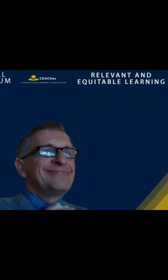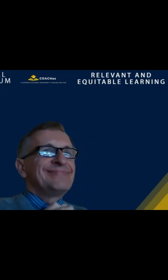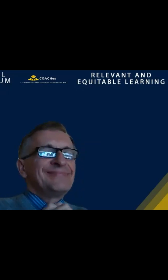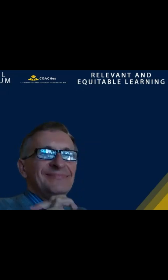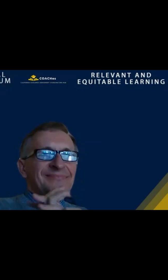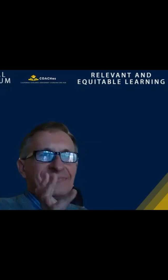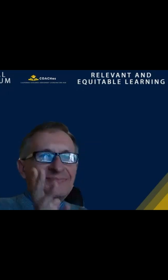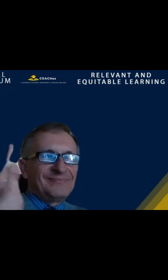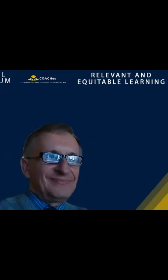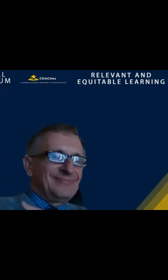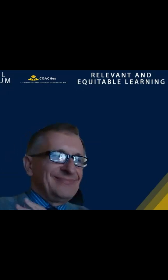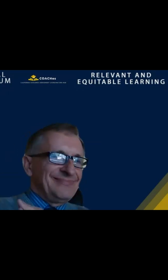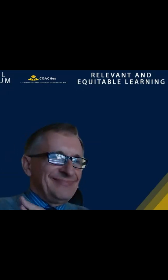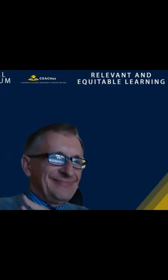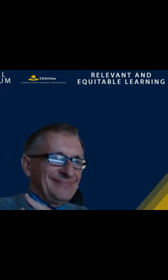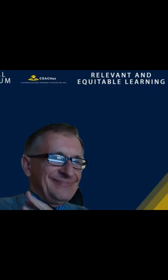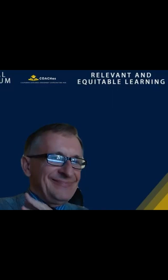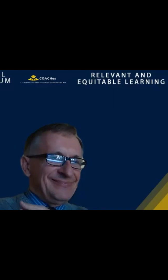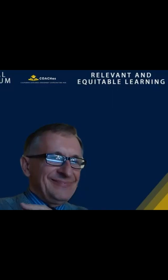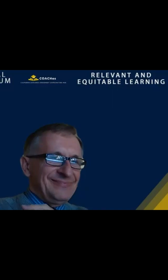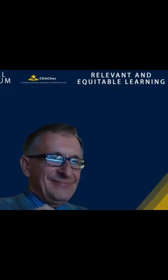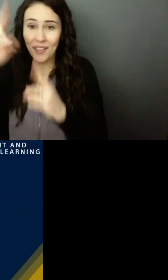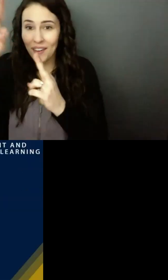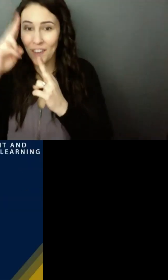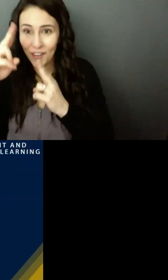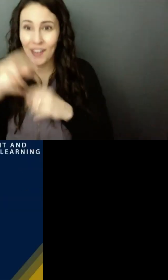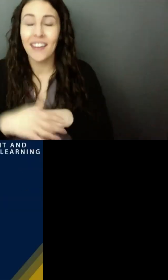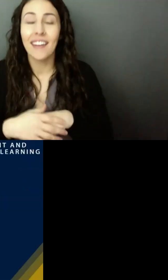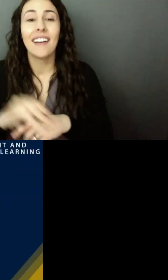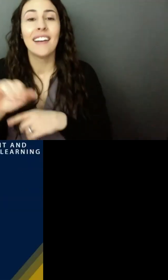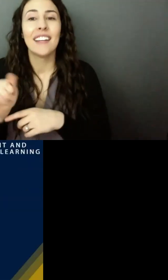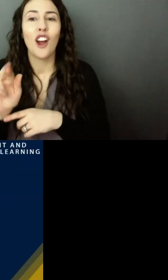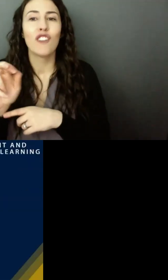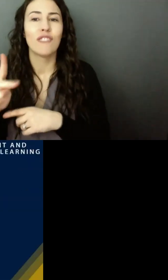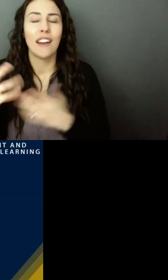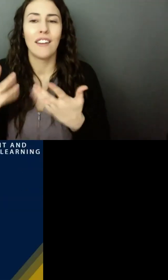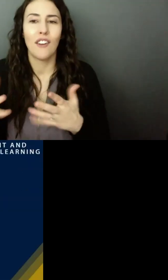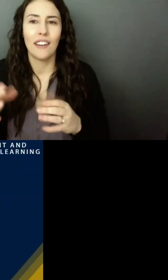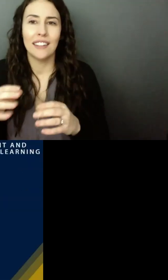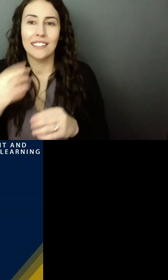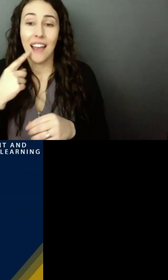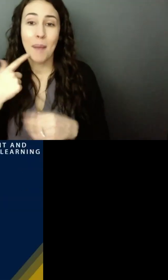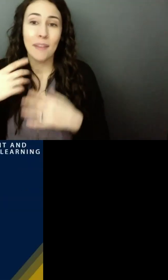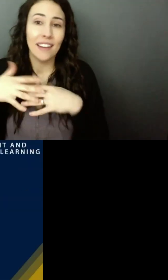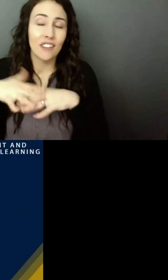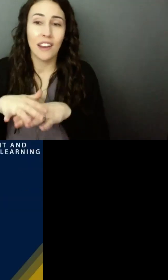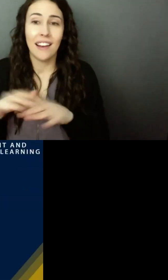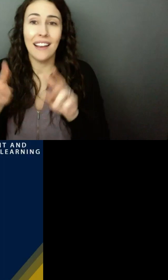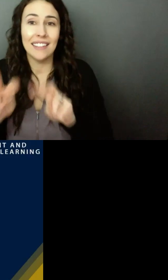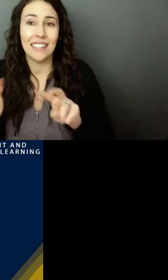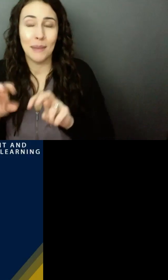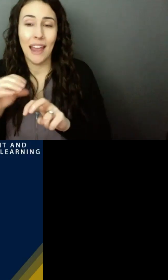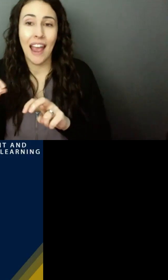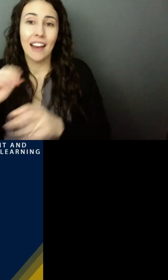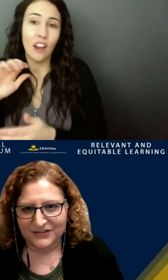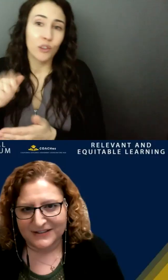this esteemed panel. I really feel honored. As Jarek said, I'm the Integrated Assessment and Accreditation Specialist at Cal State University